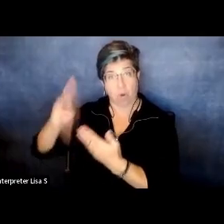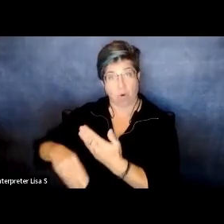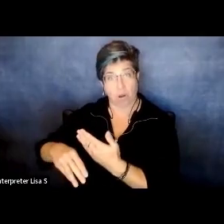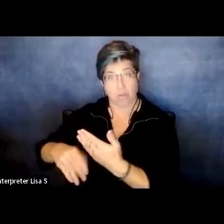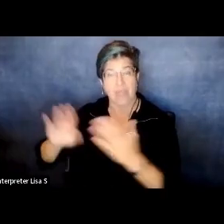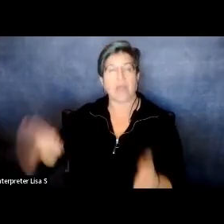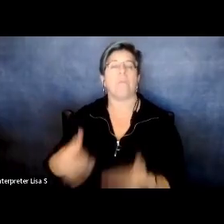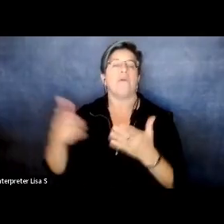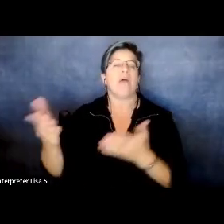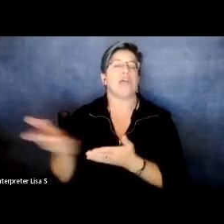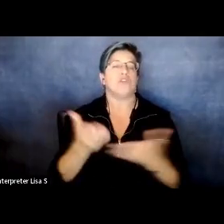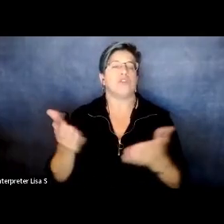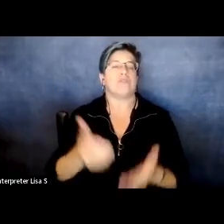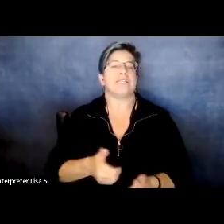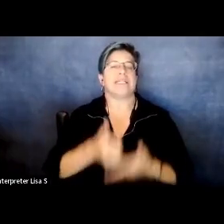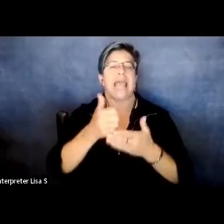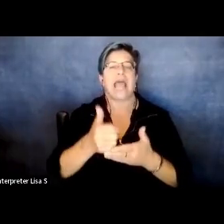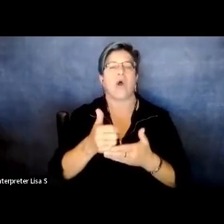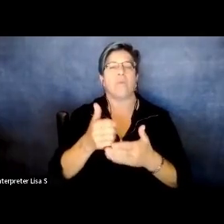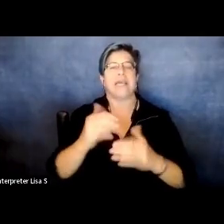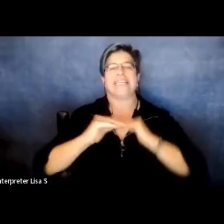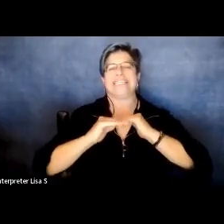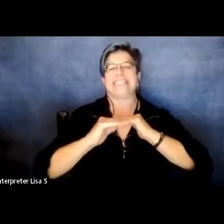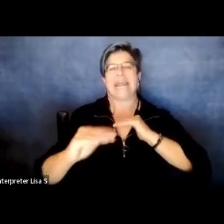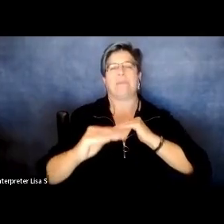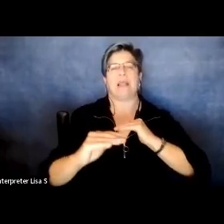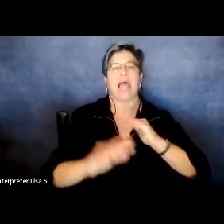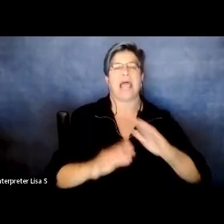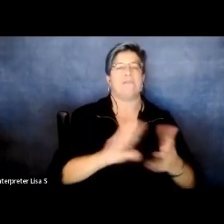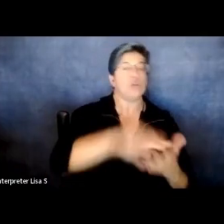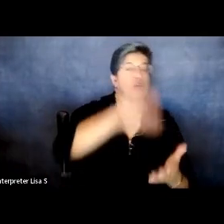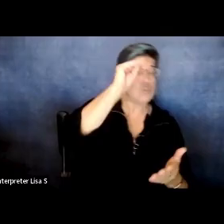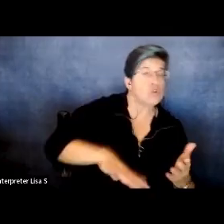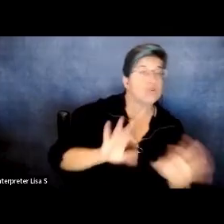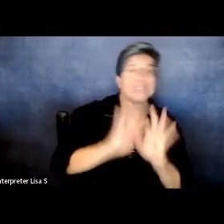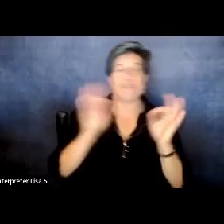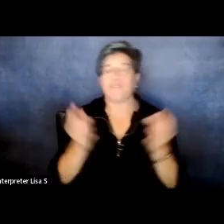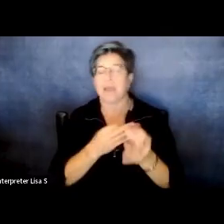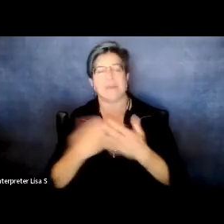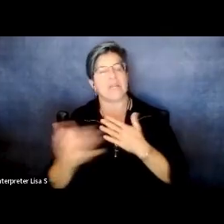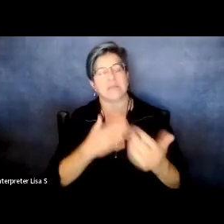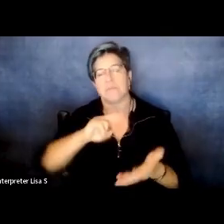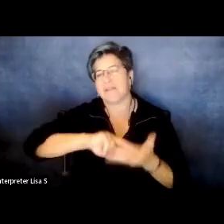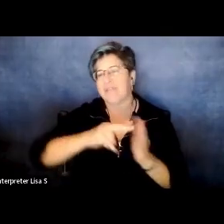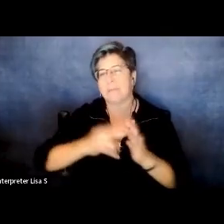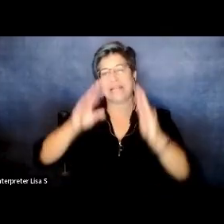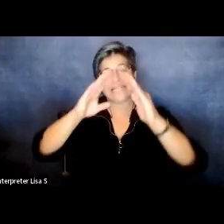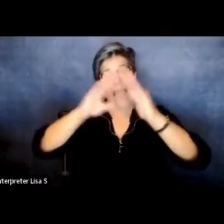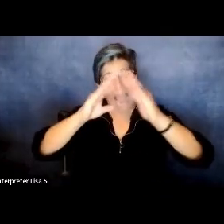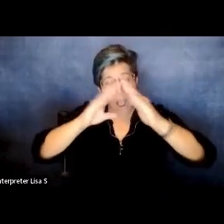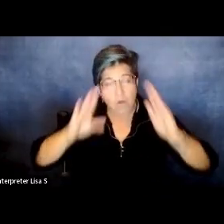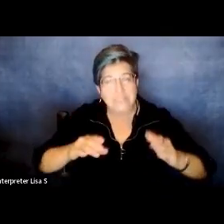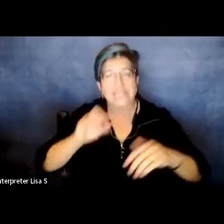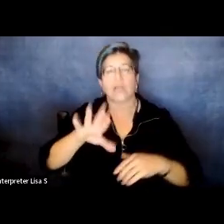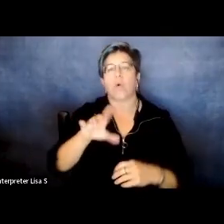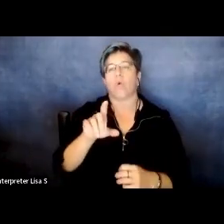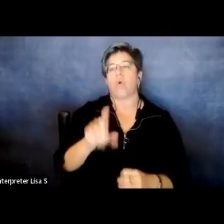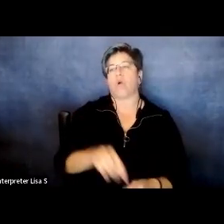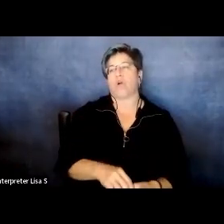stabilize students and families, whether it's their housing or their need